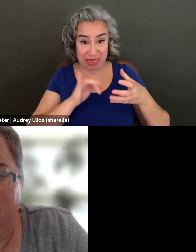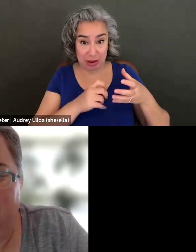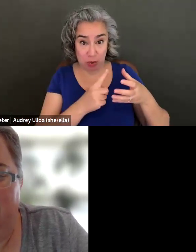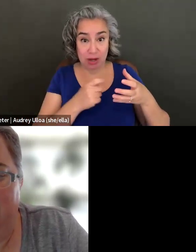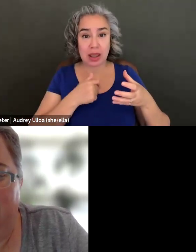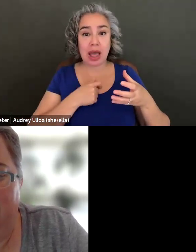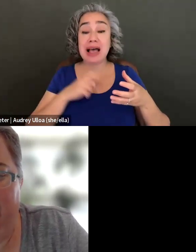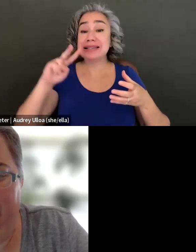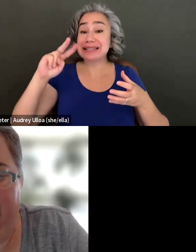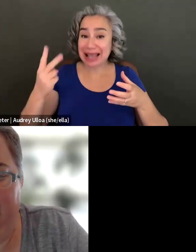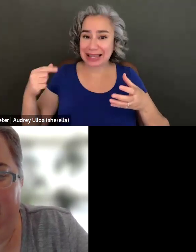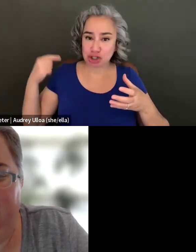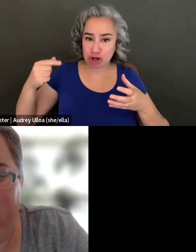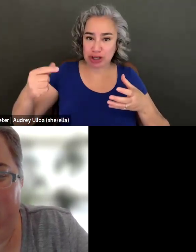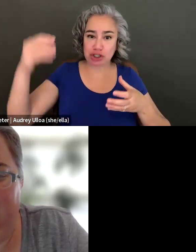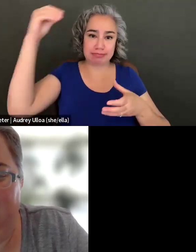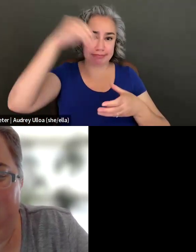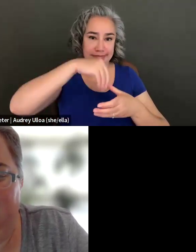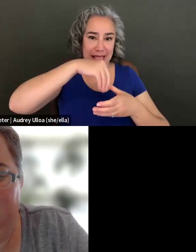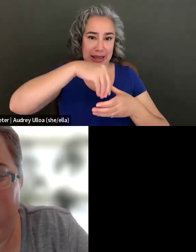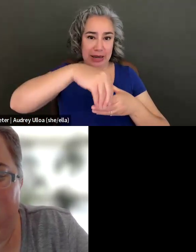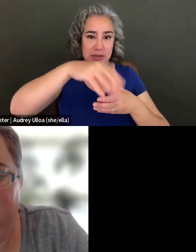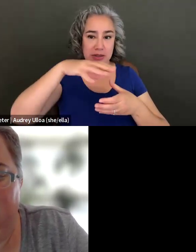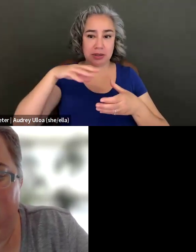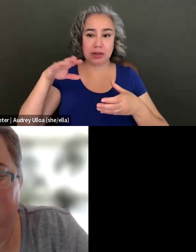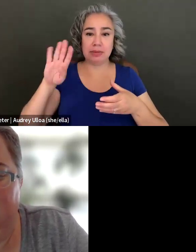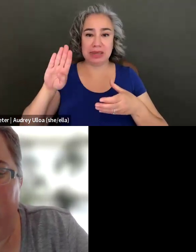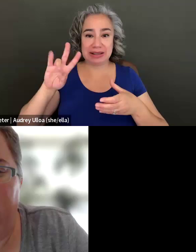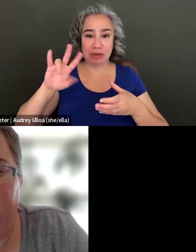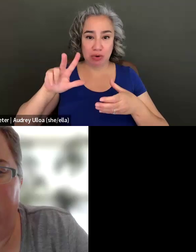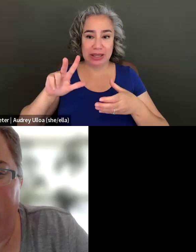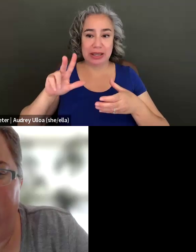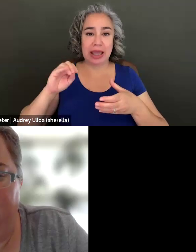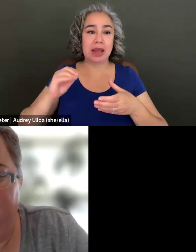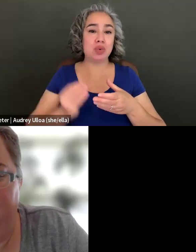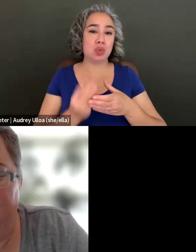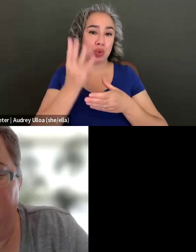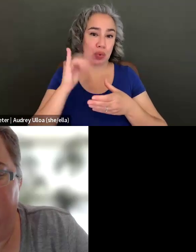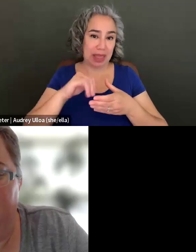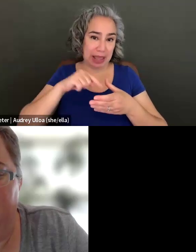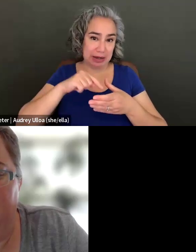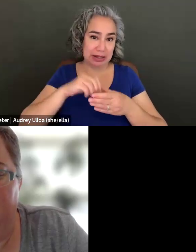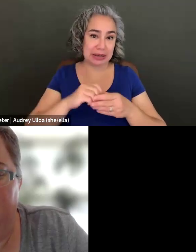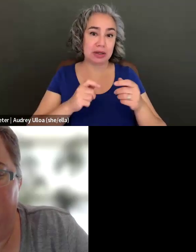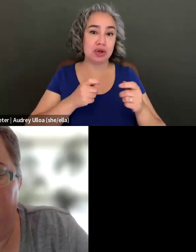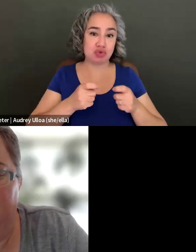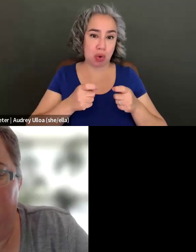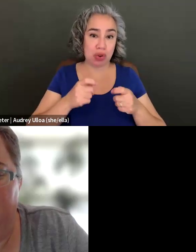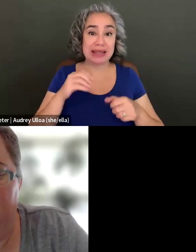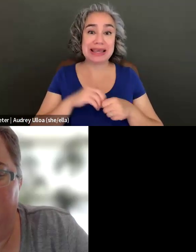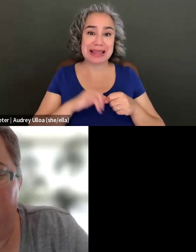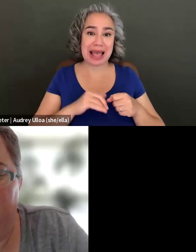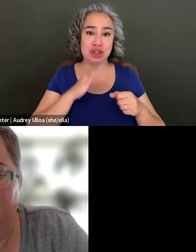I planted a second generation of maize, B73, and grew it under control conditions in this conditioned